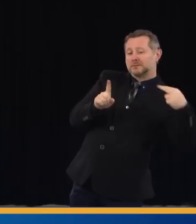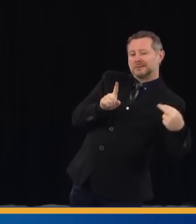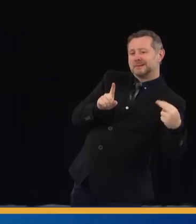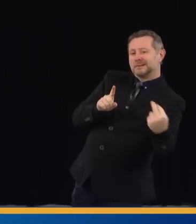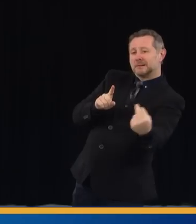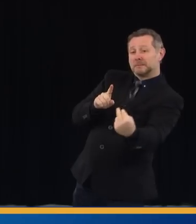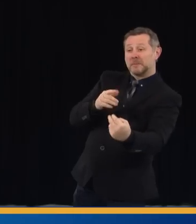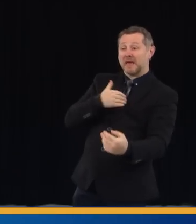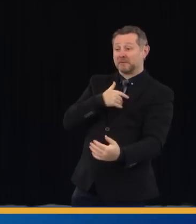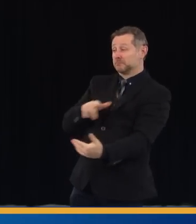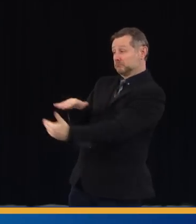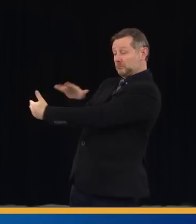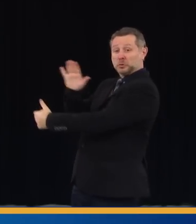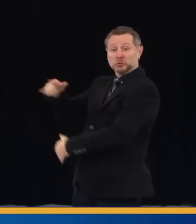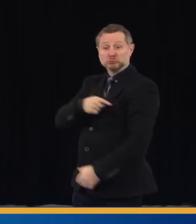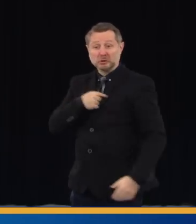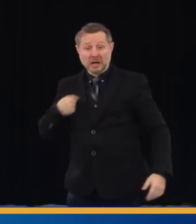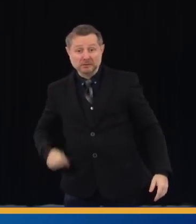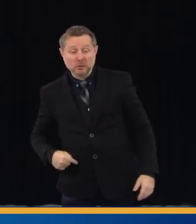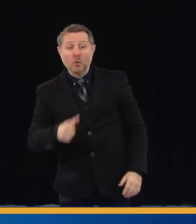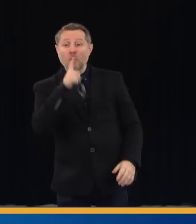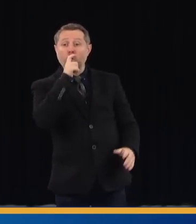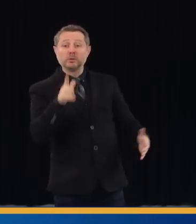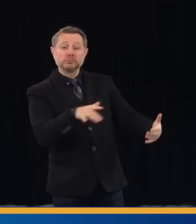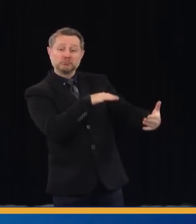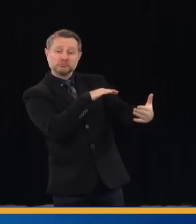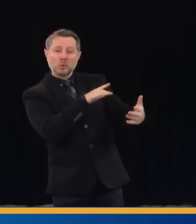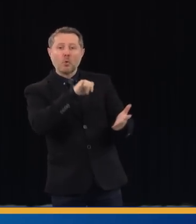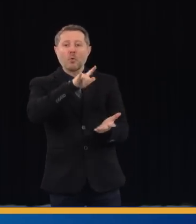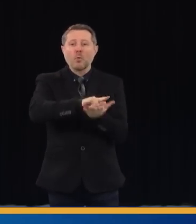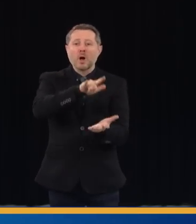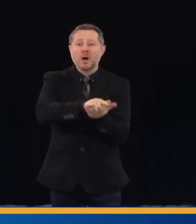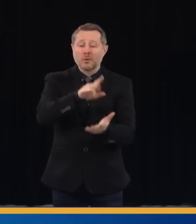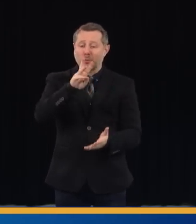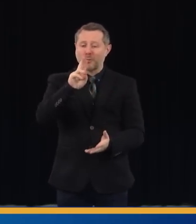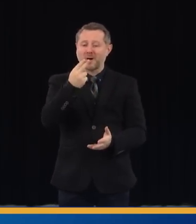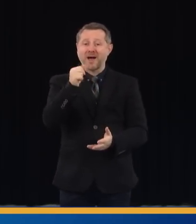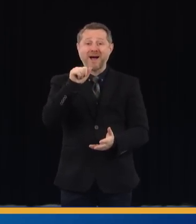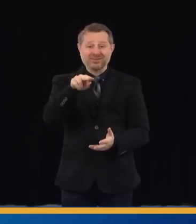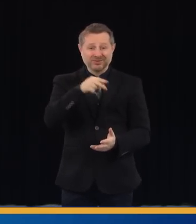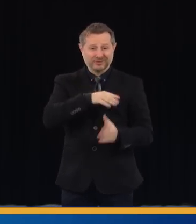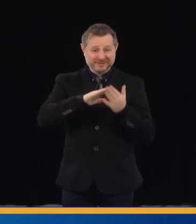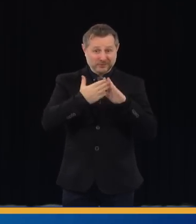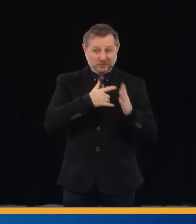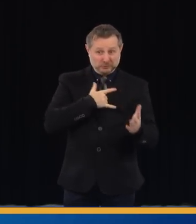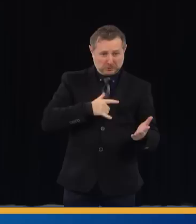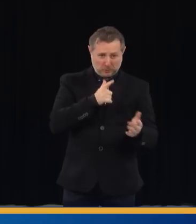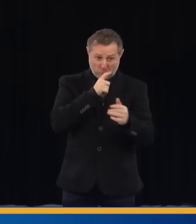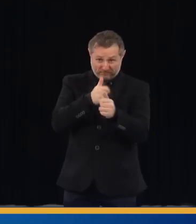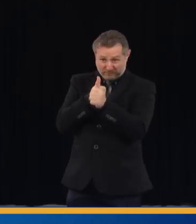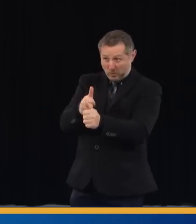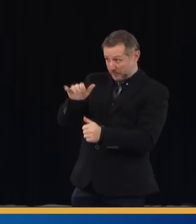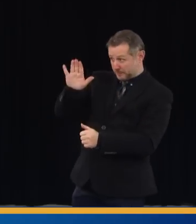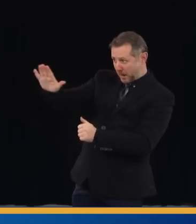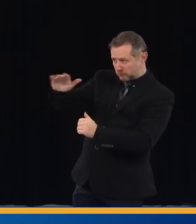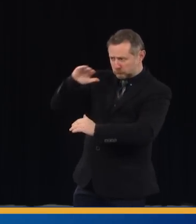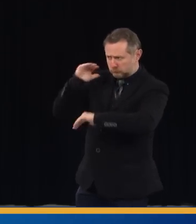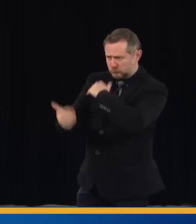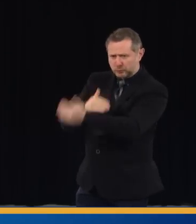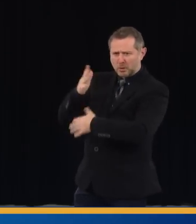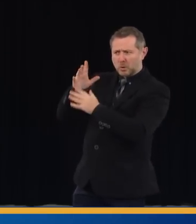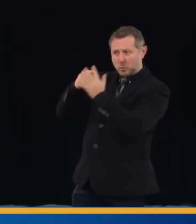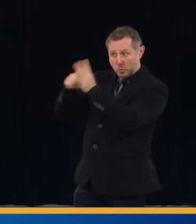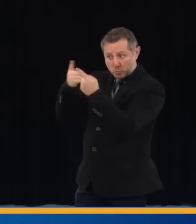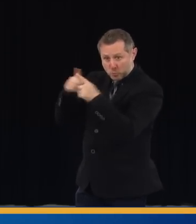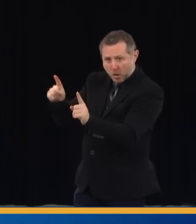have the same compliance that you had in Wuhan, Wuhan basically just locked up society.